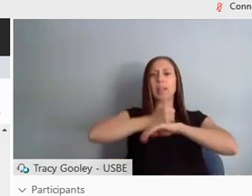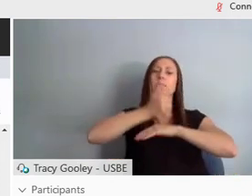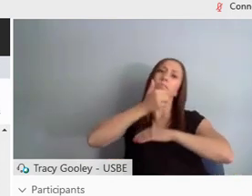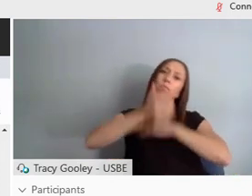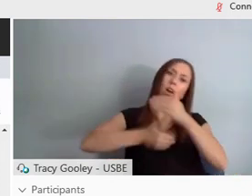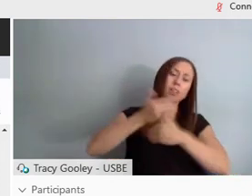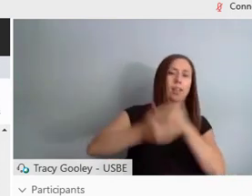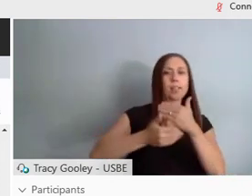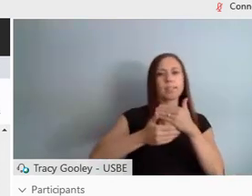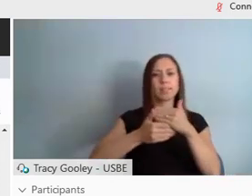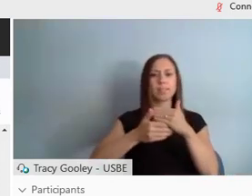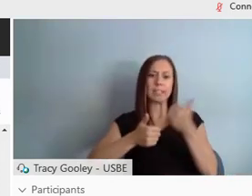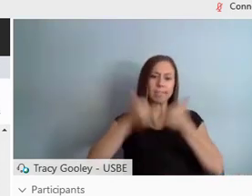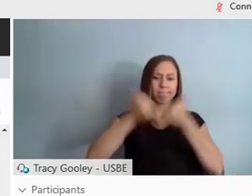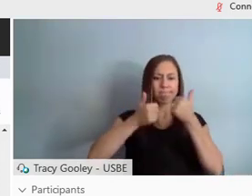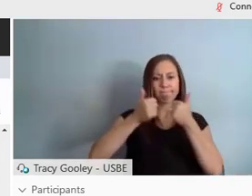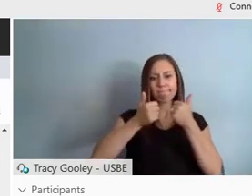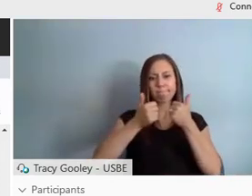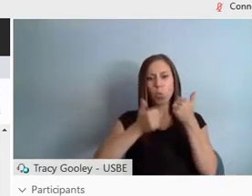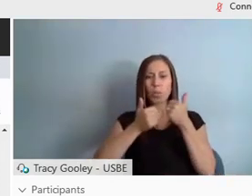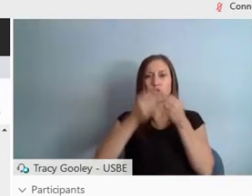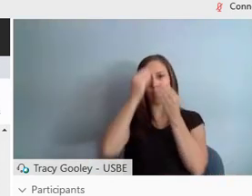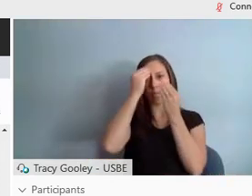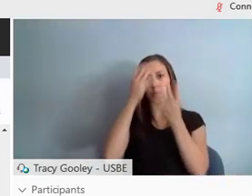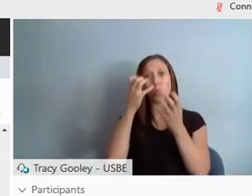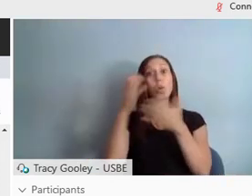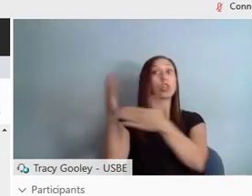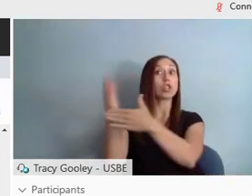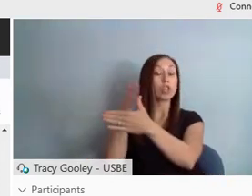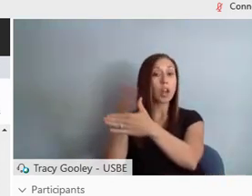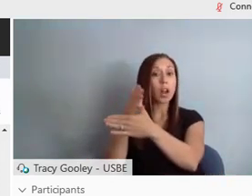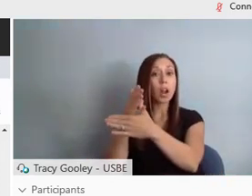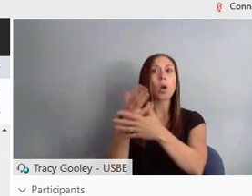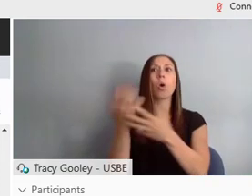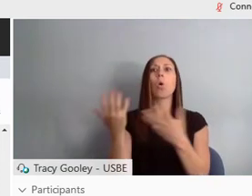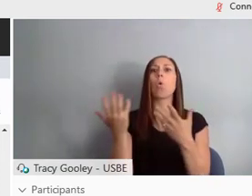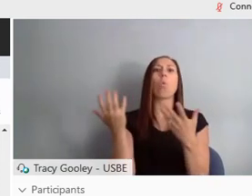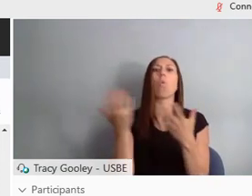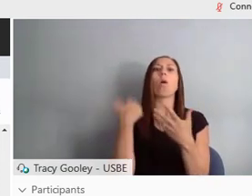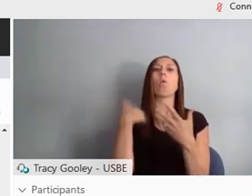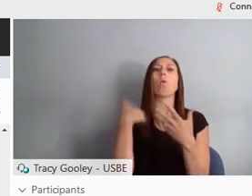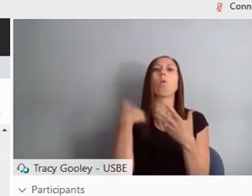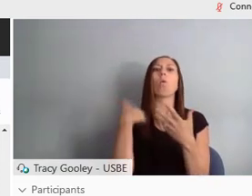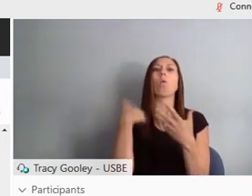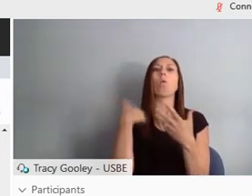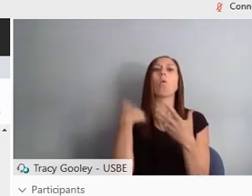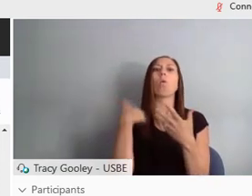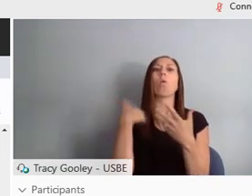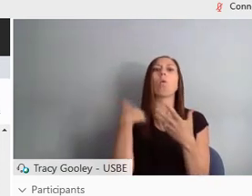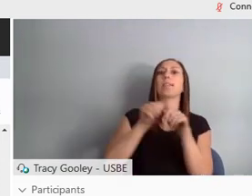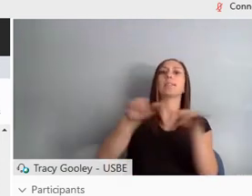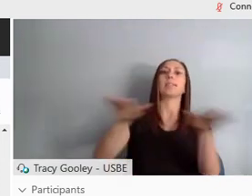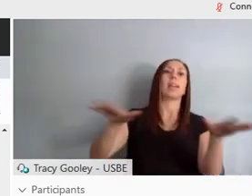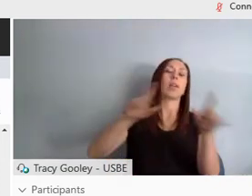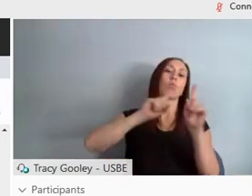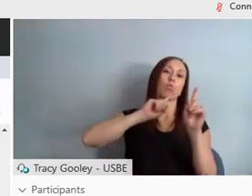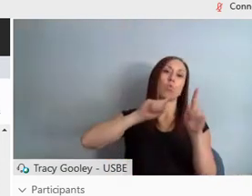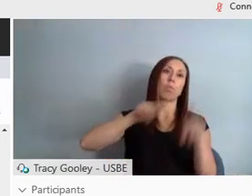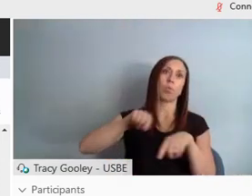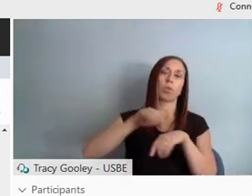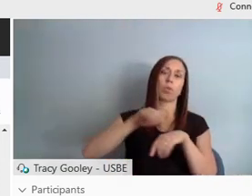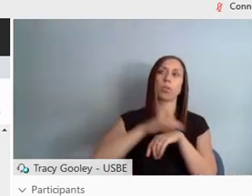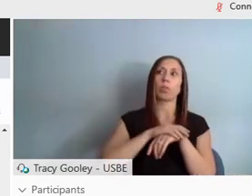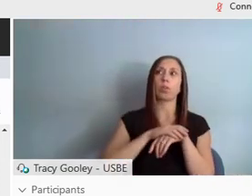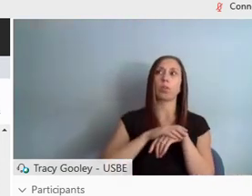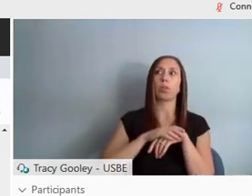what information we can share, what to include on the report before we are able to generate those for